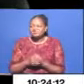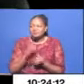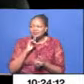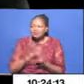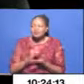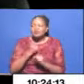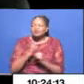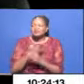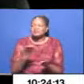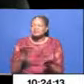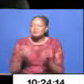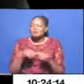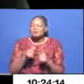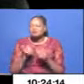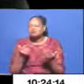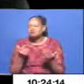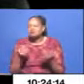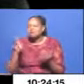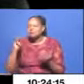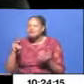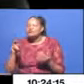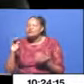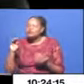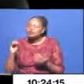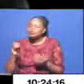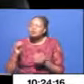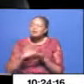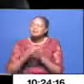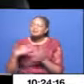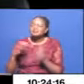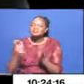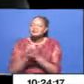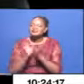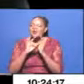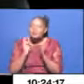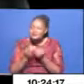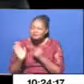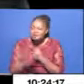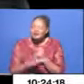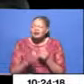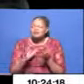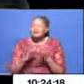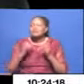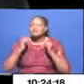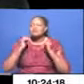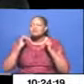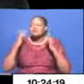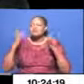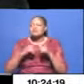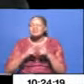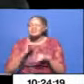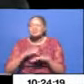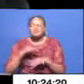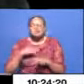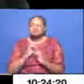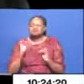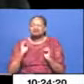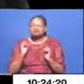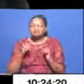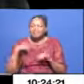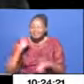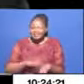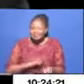something about his manifesto. He comes in, he enriches himself and his family, he looks great, so he doesn't affect you, see where he's still there. So next time you